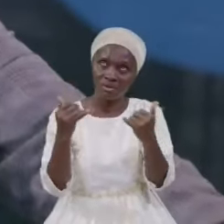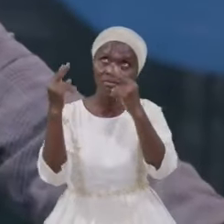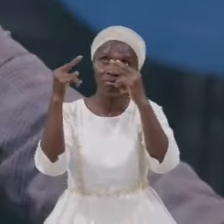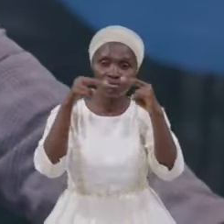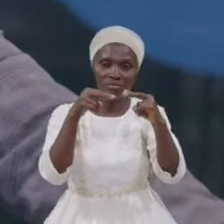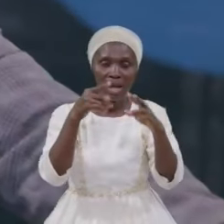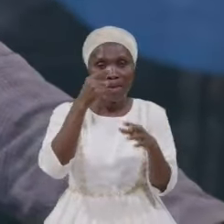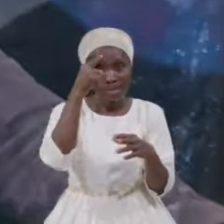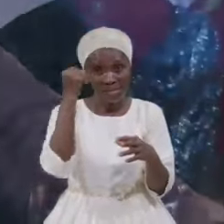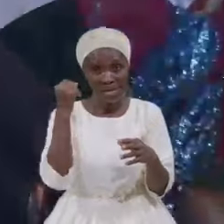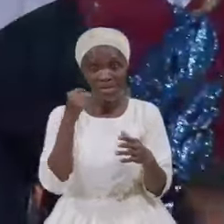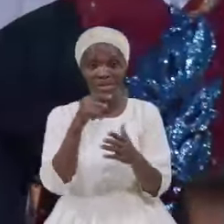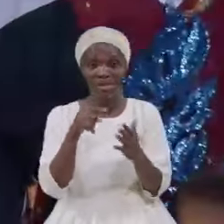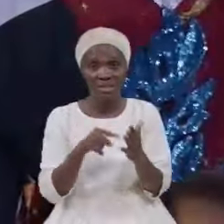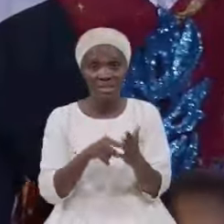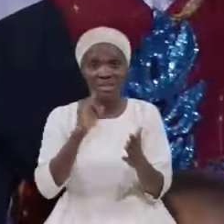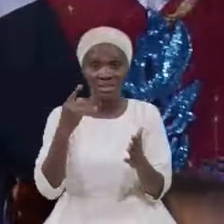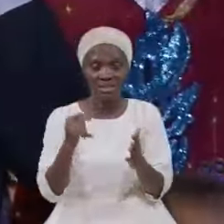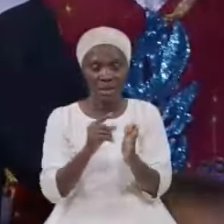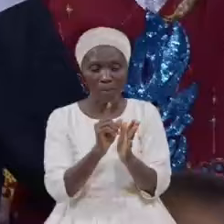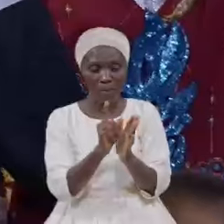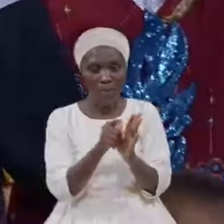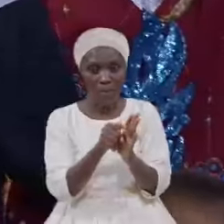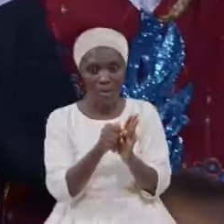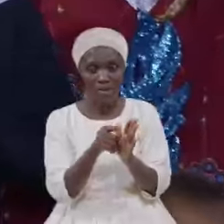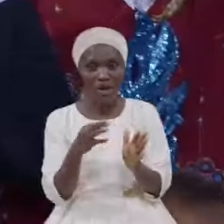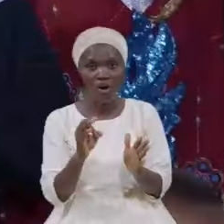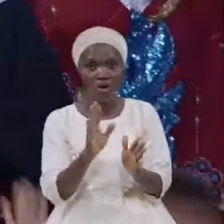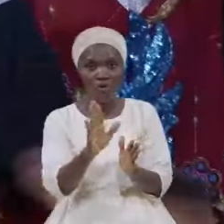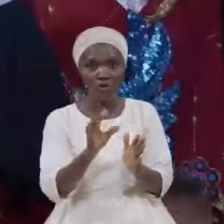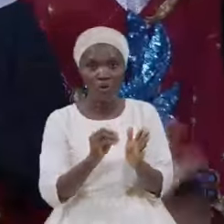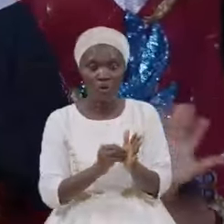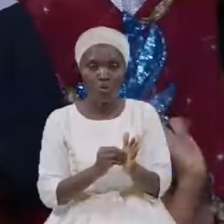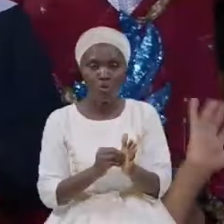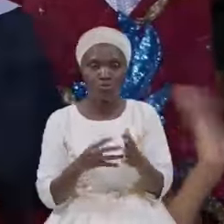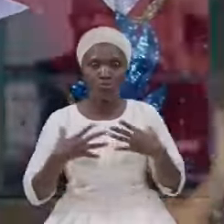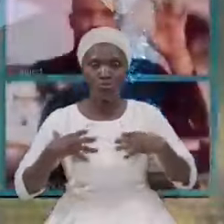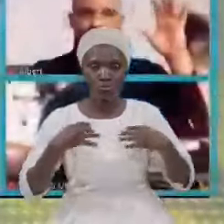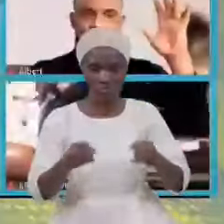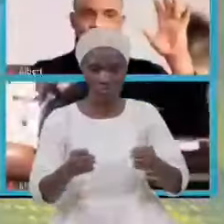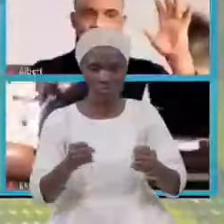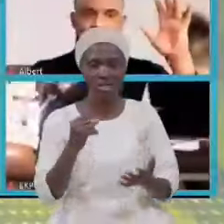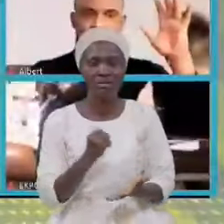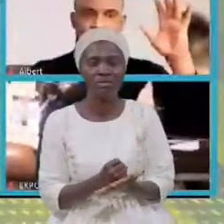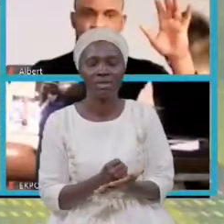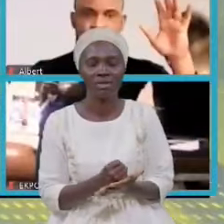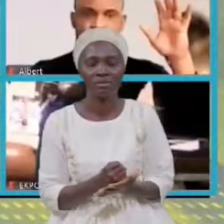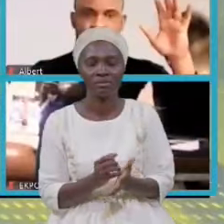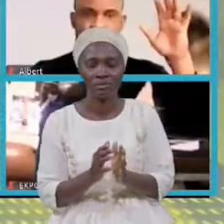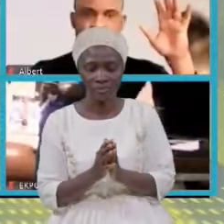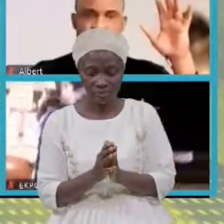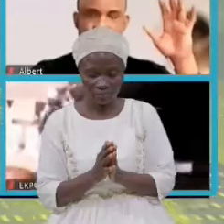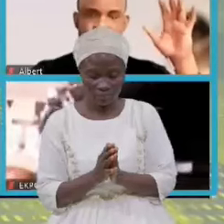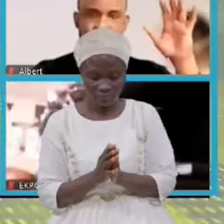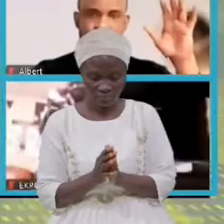moment of your recovery. Do that now. Raise up the hand, lay the other hand where